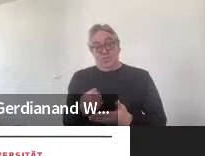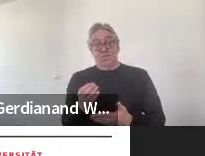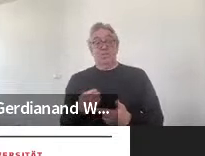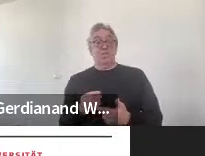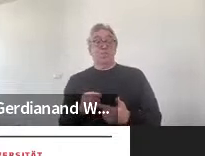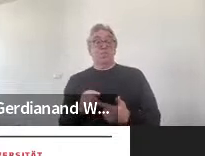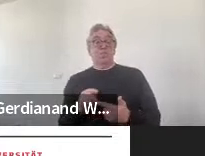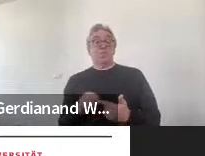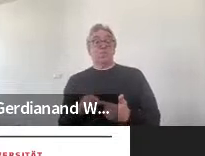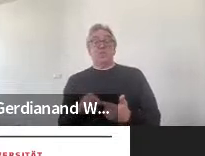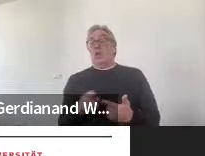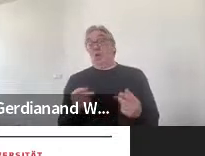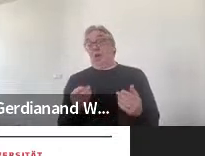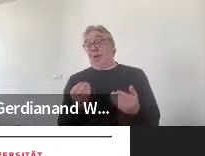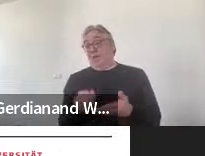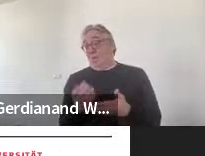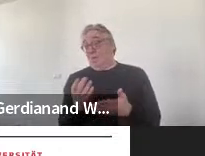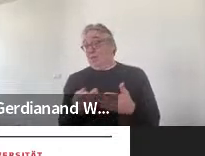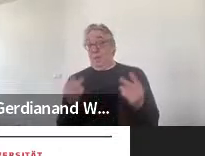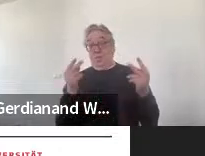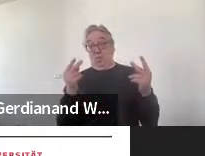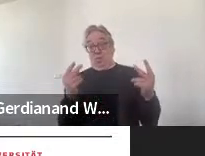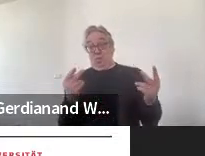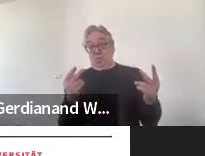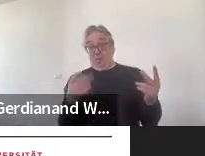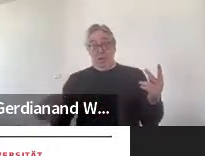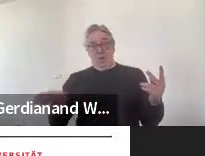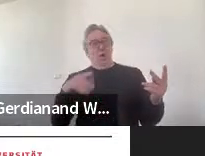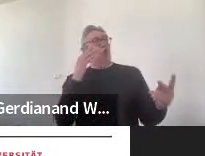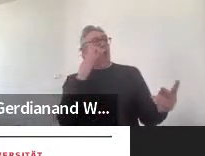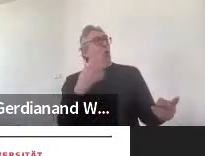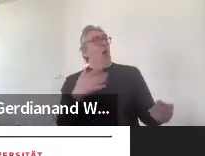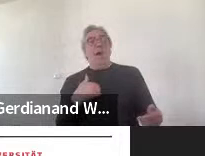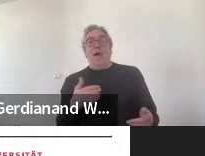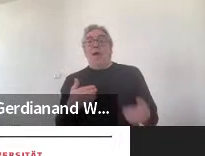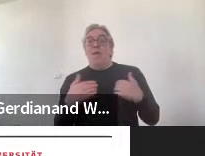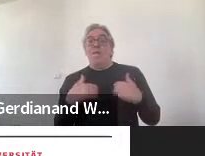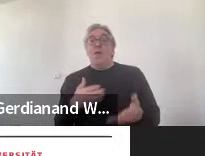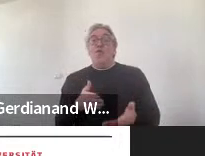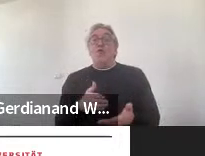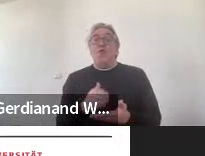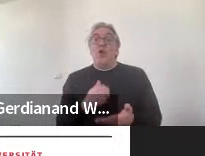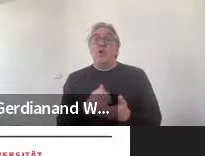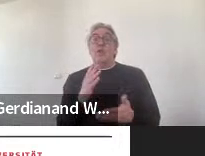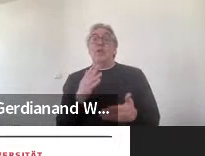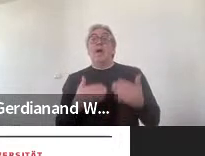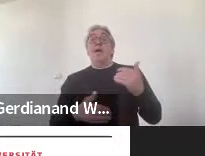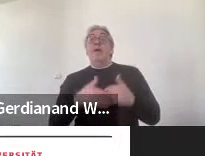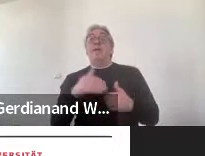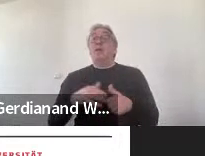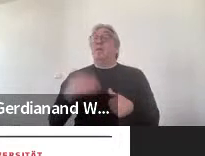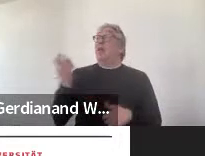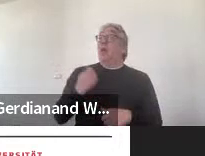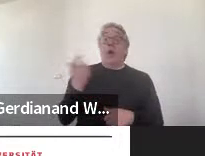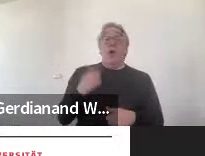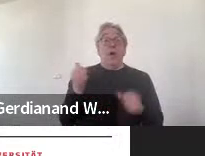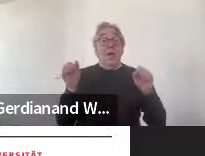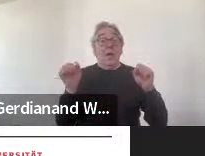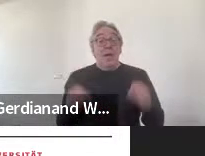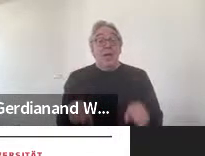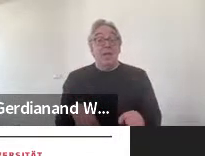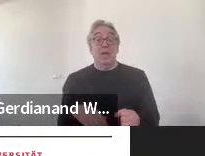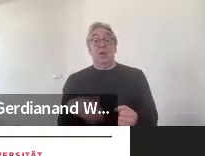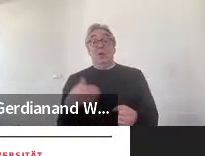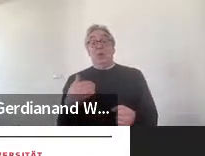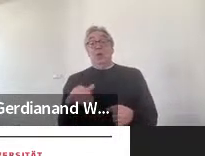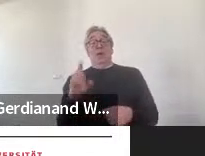very crucial for that they know about their basic rights and about the disability allowance. OPDs are